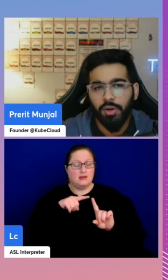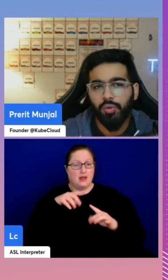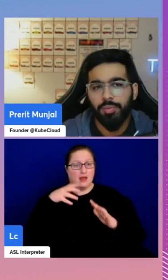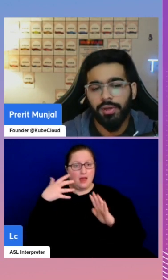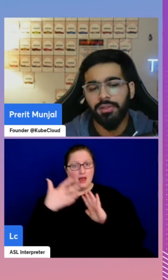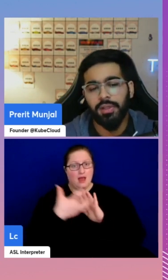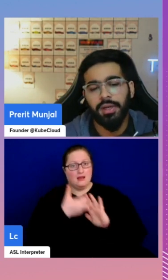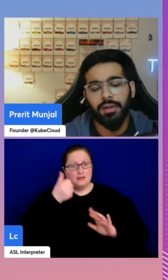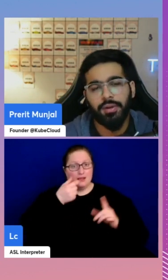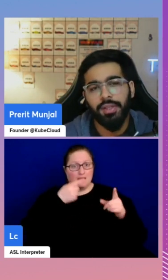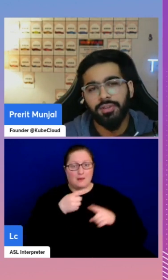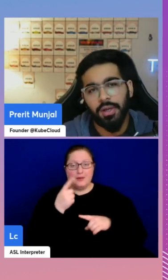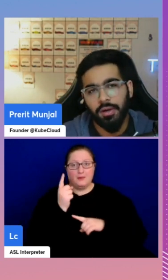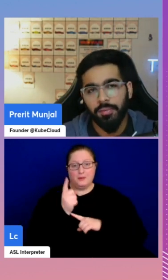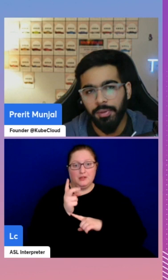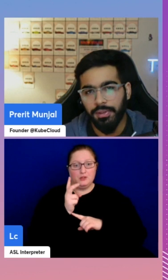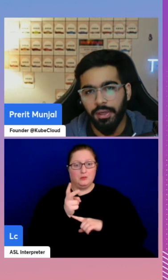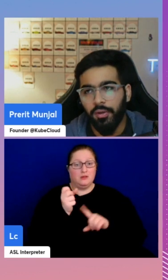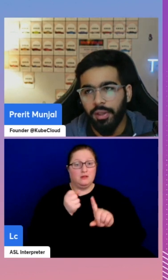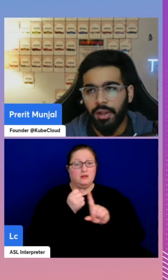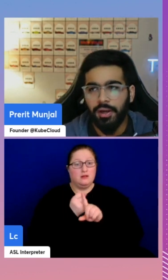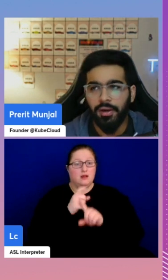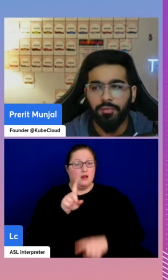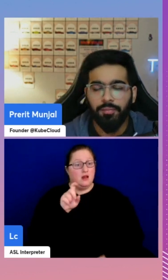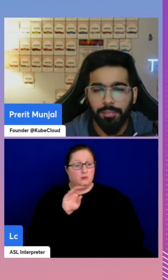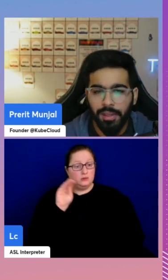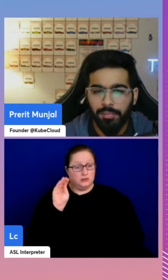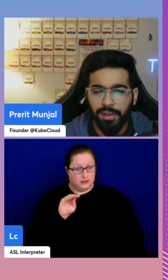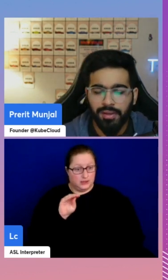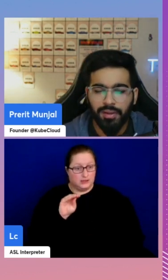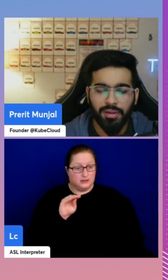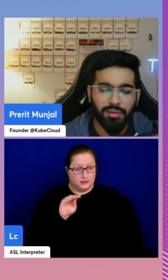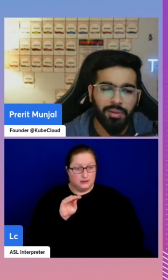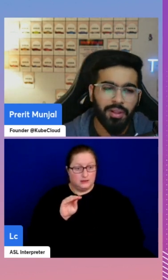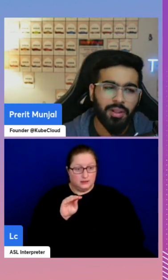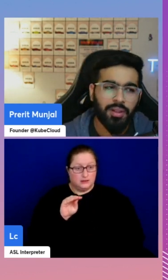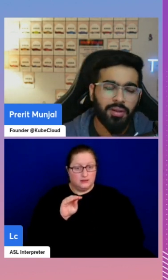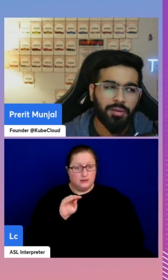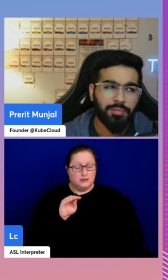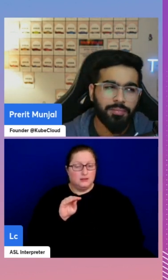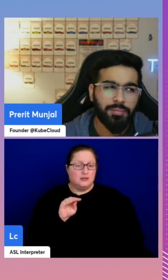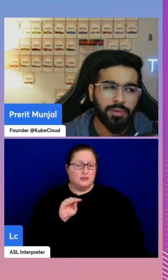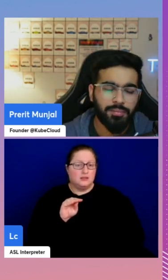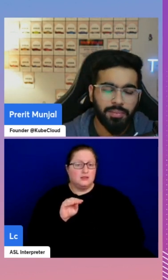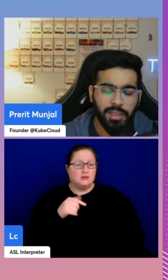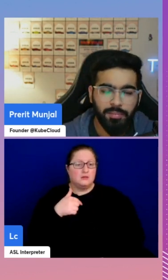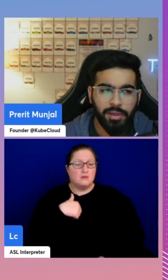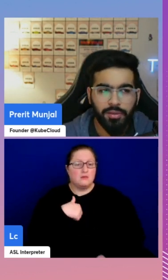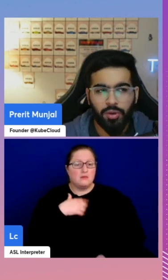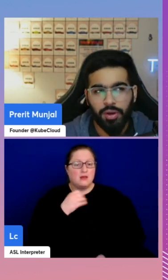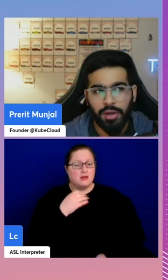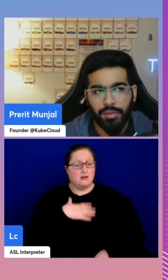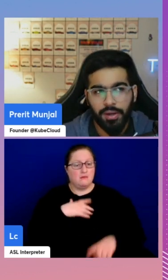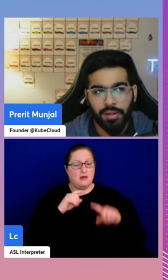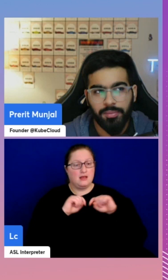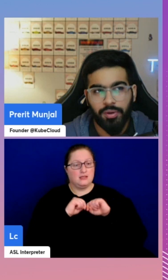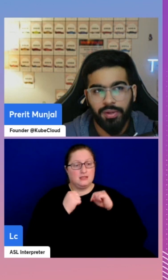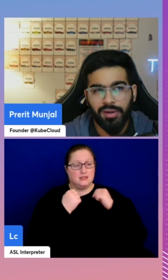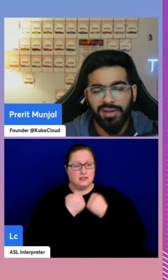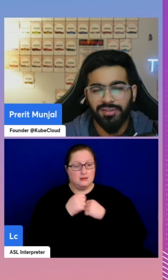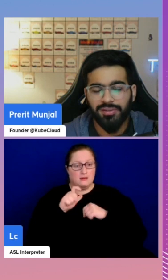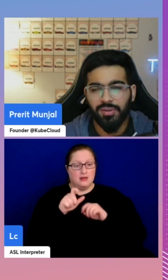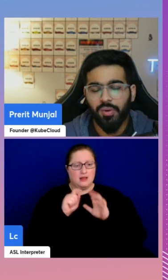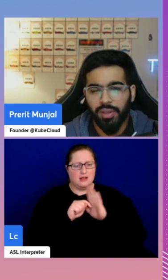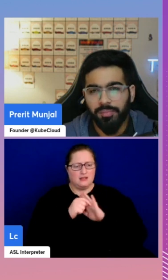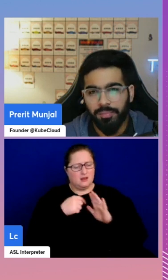in 1 or 2 minutes it reached 100%. Okay, and me and my uh, team lead at that time